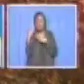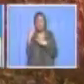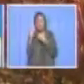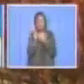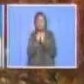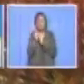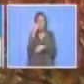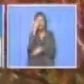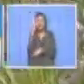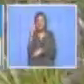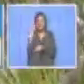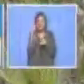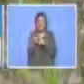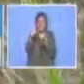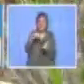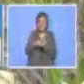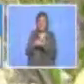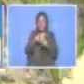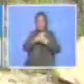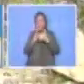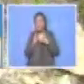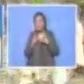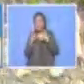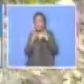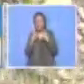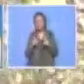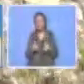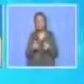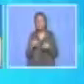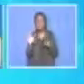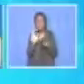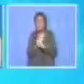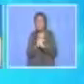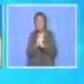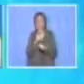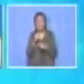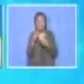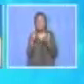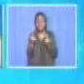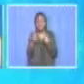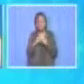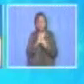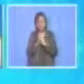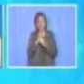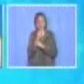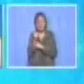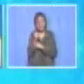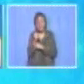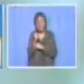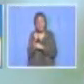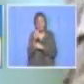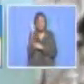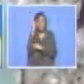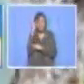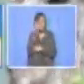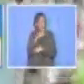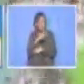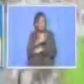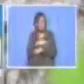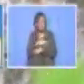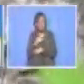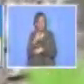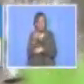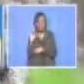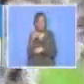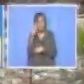being done to protect them? According to forestry expert at the Ministry of Environment and Housing, Christopher Russell, the conversation